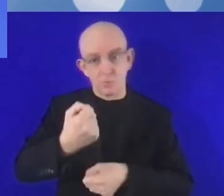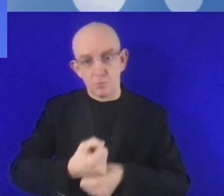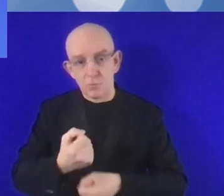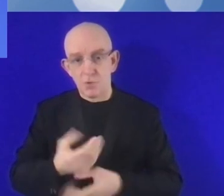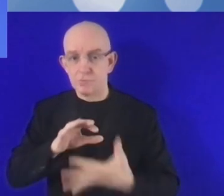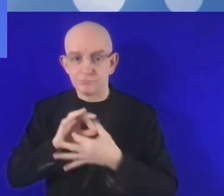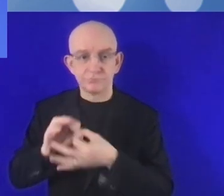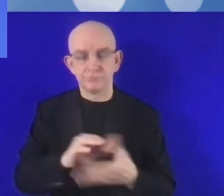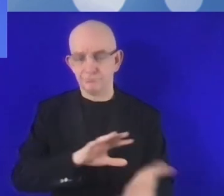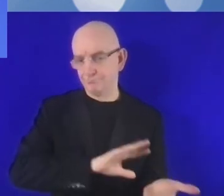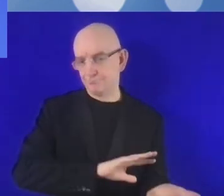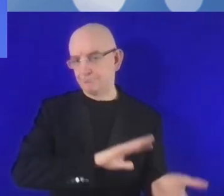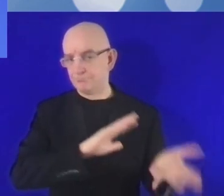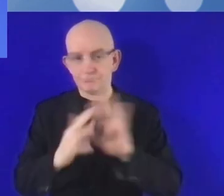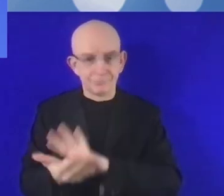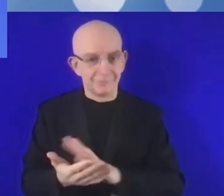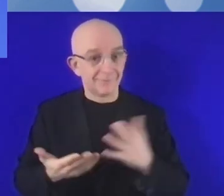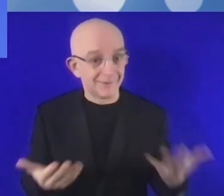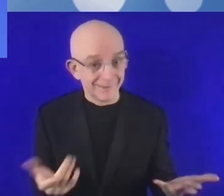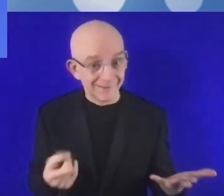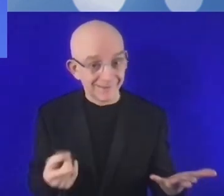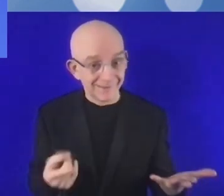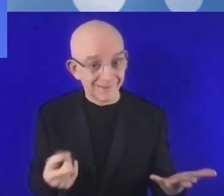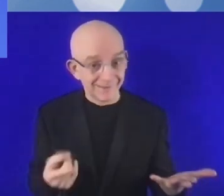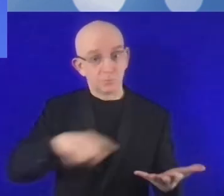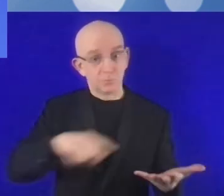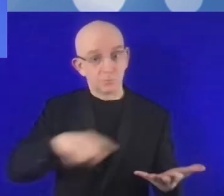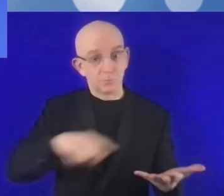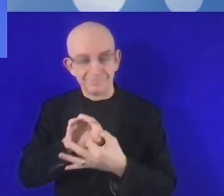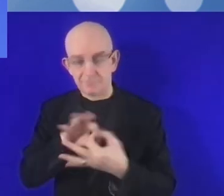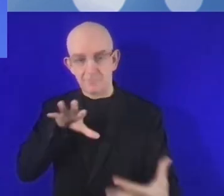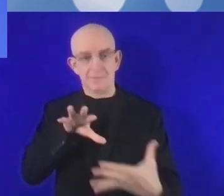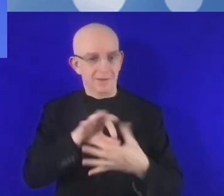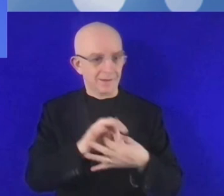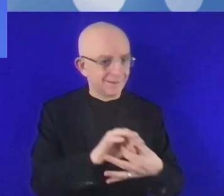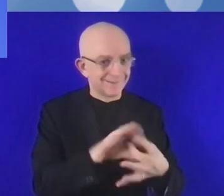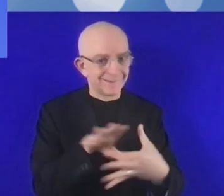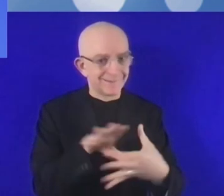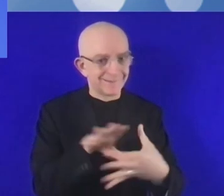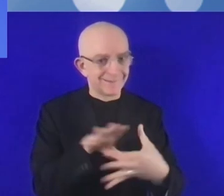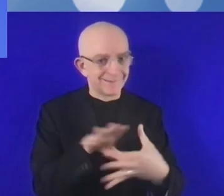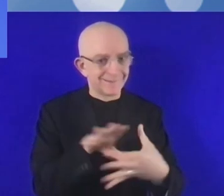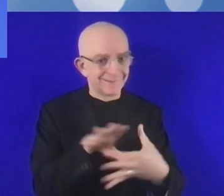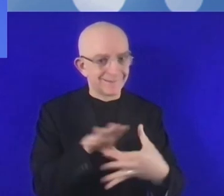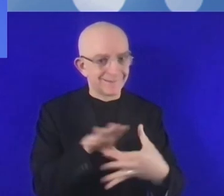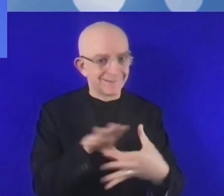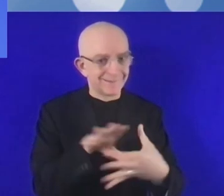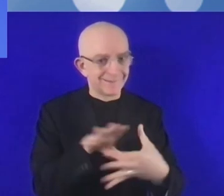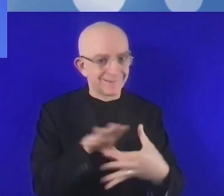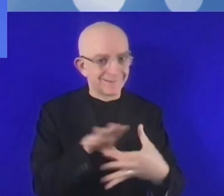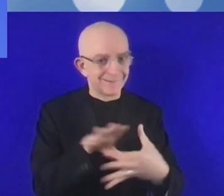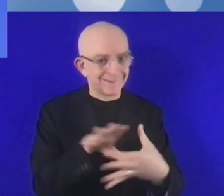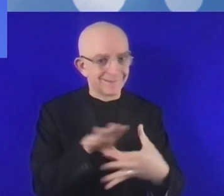unconnected are left further behind. The IGF could deliver its promise